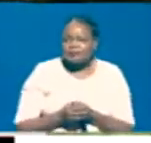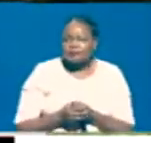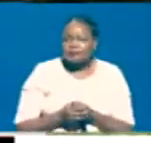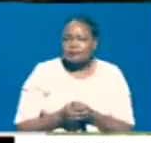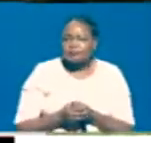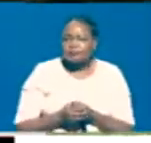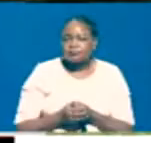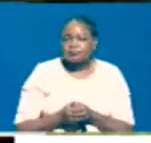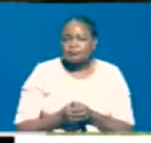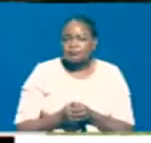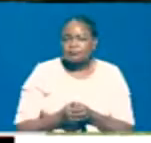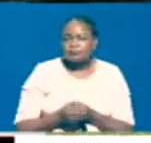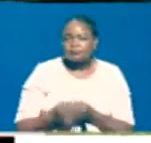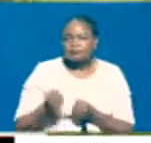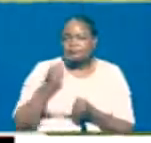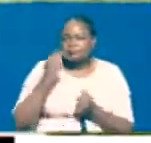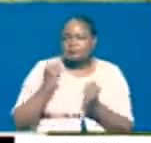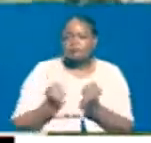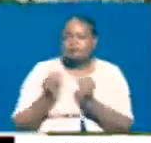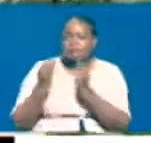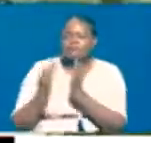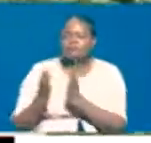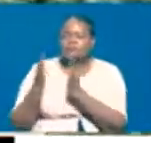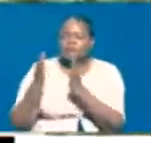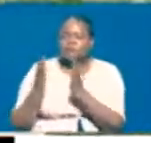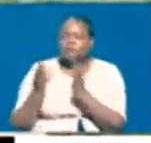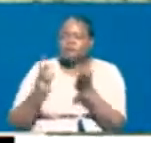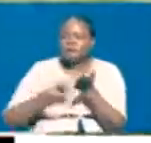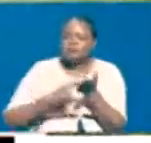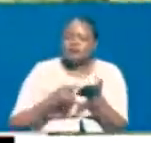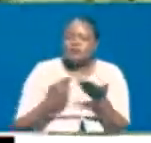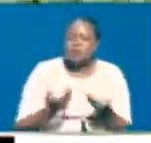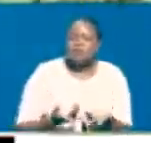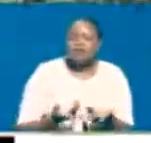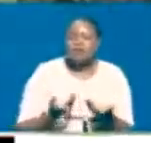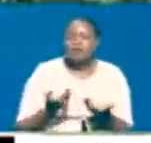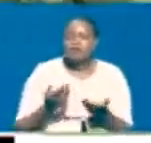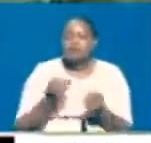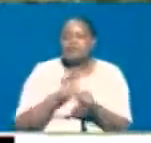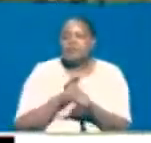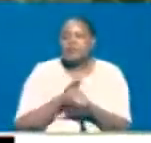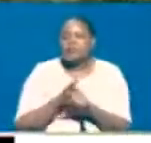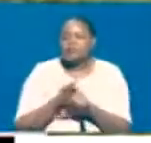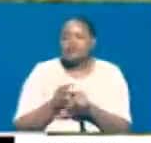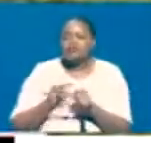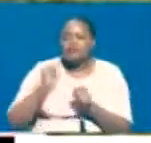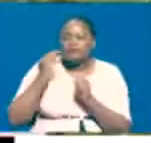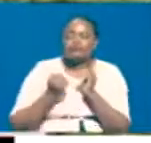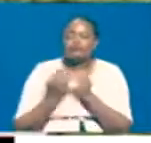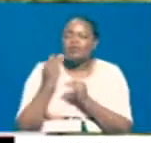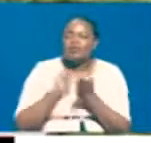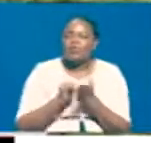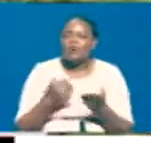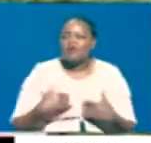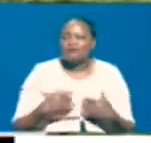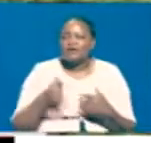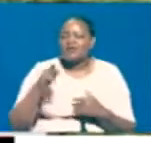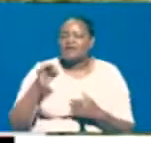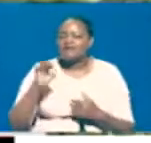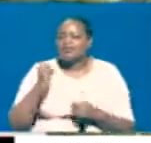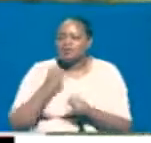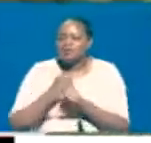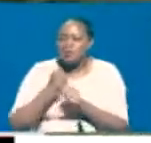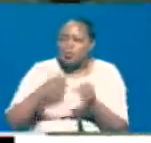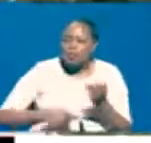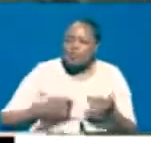But seeing that trees are a renewable resource and the number of mature trees continues to rise, what is KFS doing to trigger success